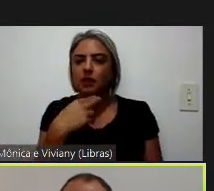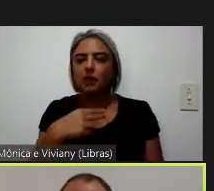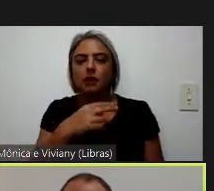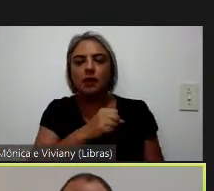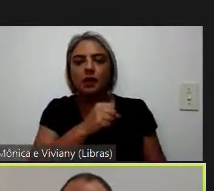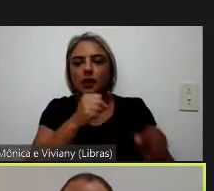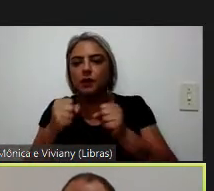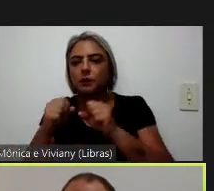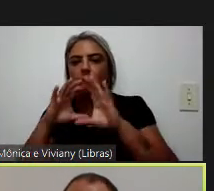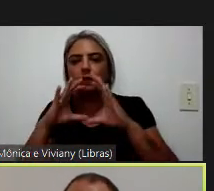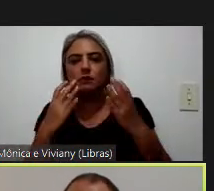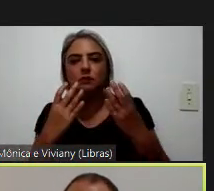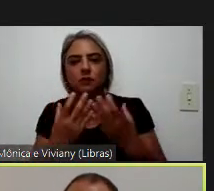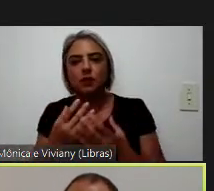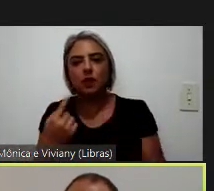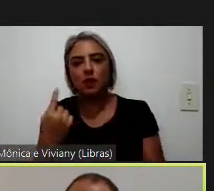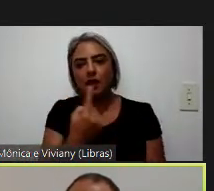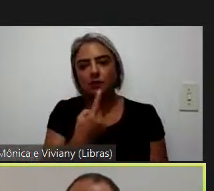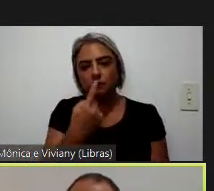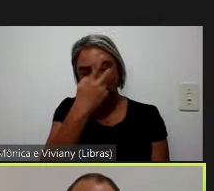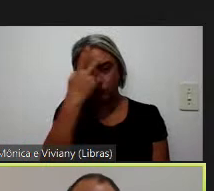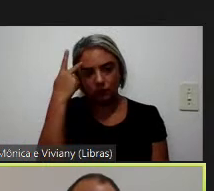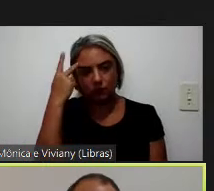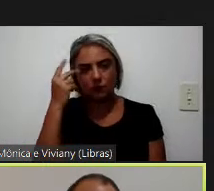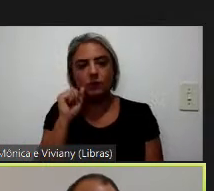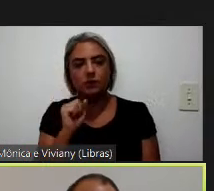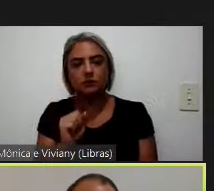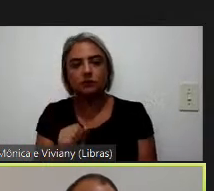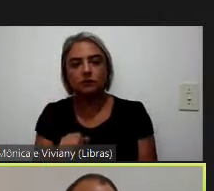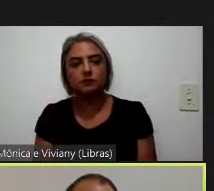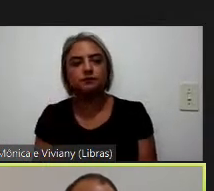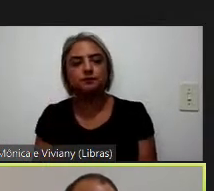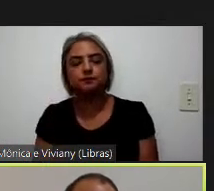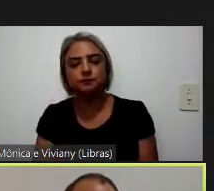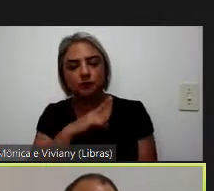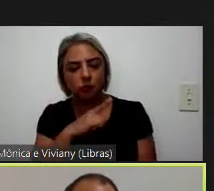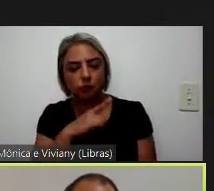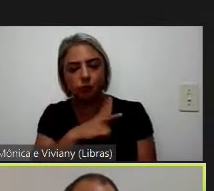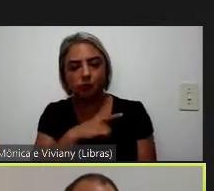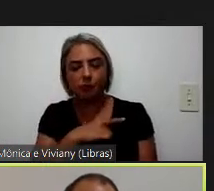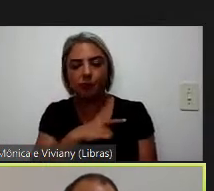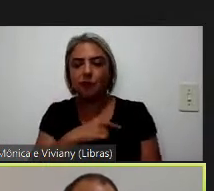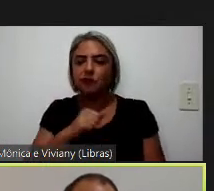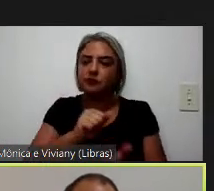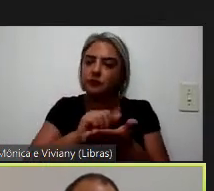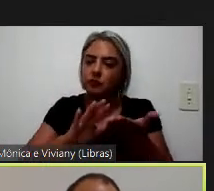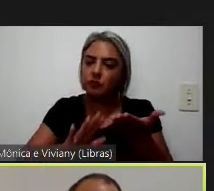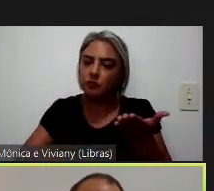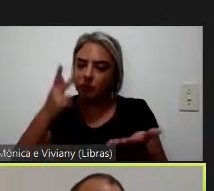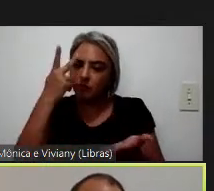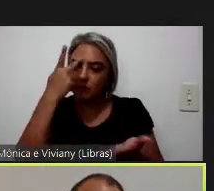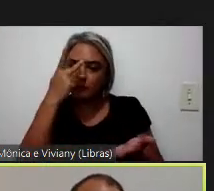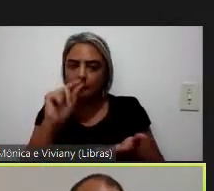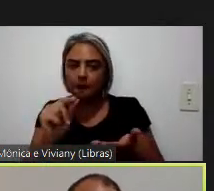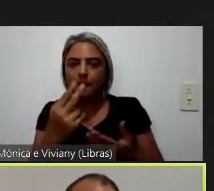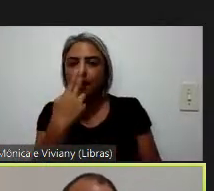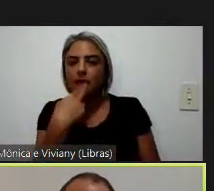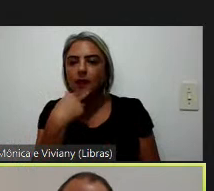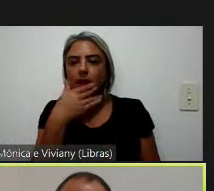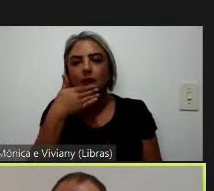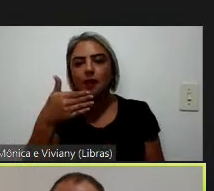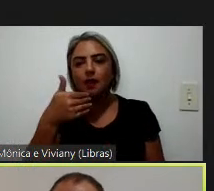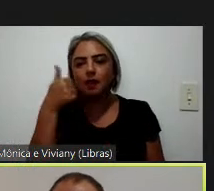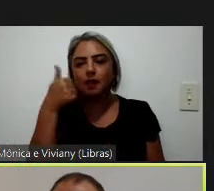take action. And the fourth was to integrate nutrition interventions to primary healthcare delivery. For